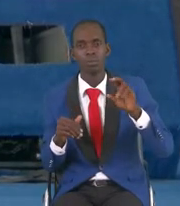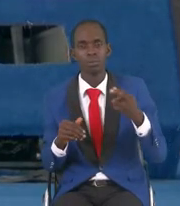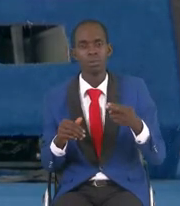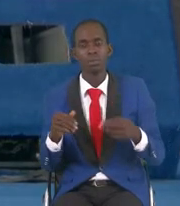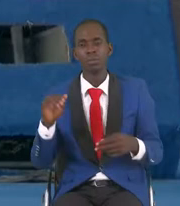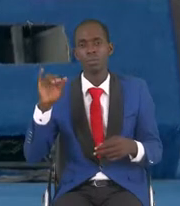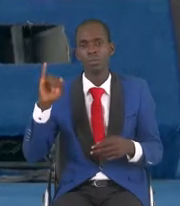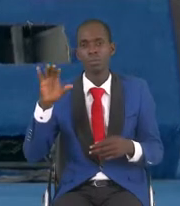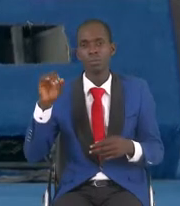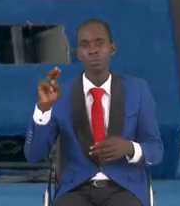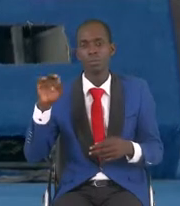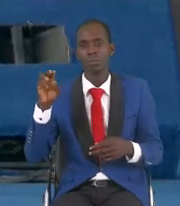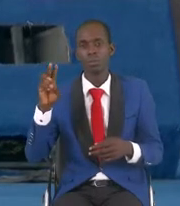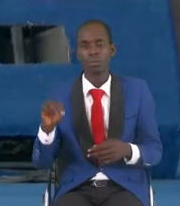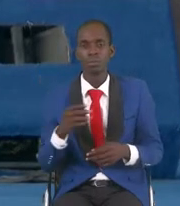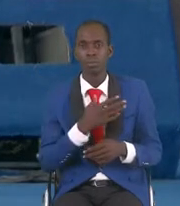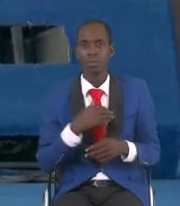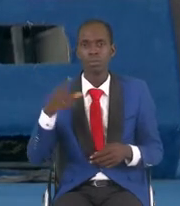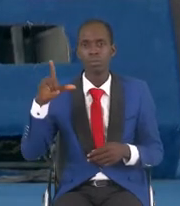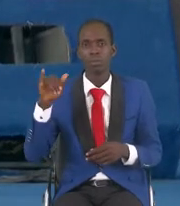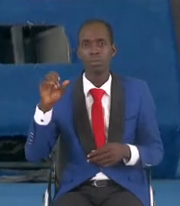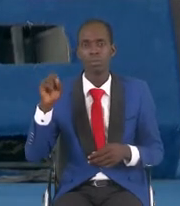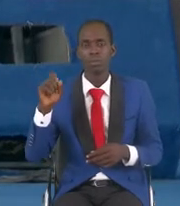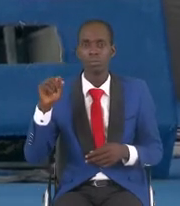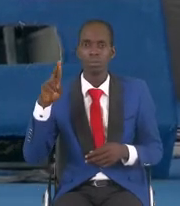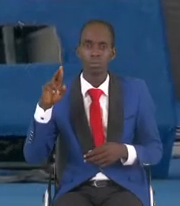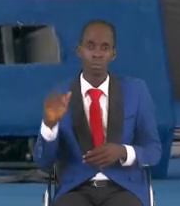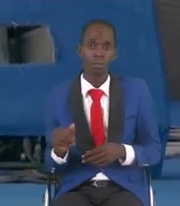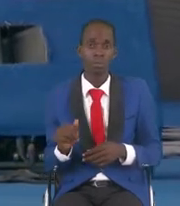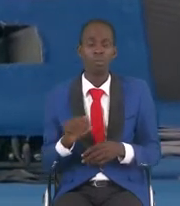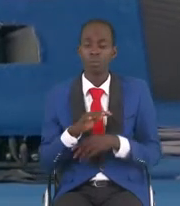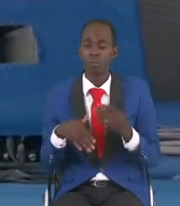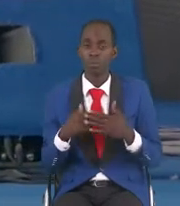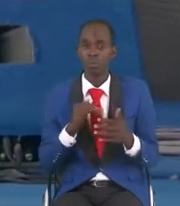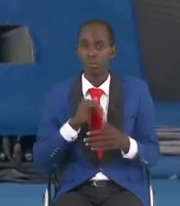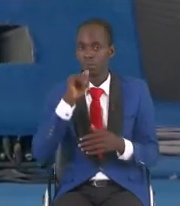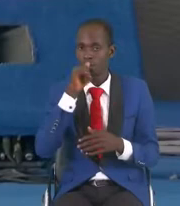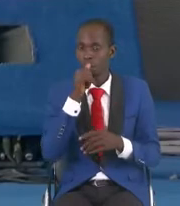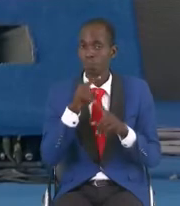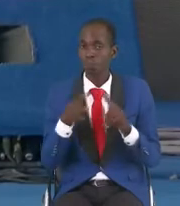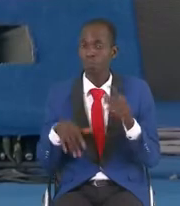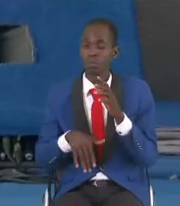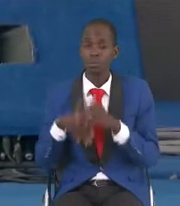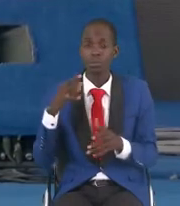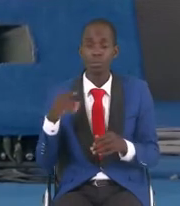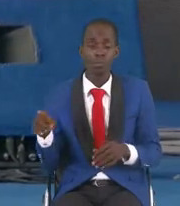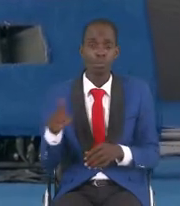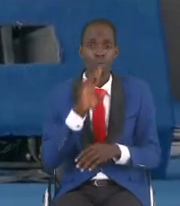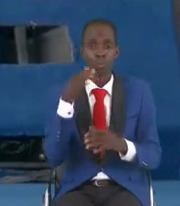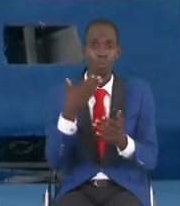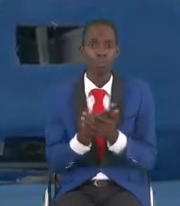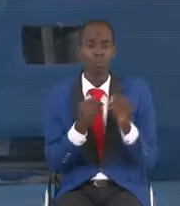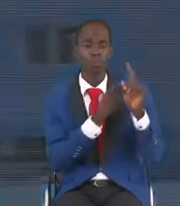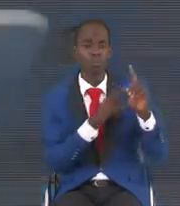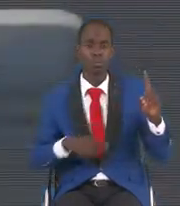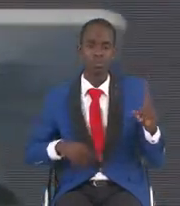what persecutions I endured. But out of them all the Lord delivered